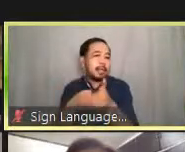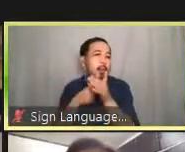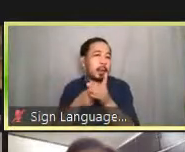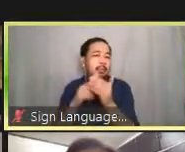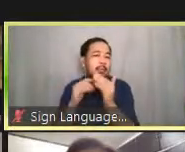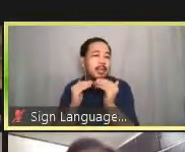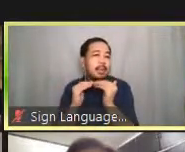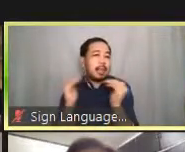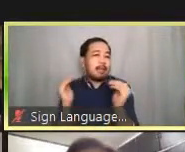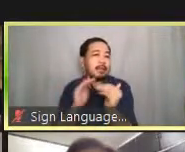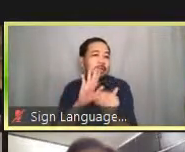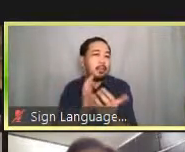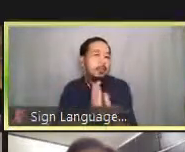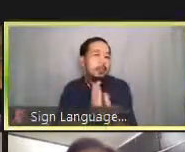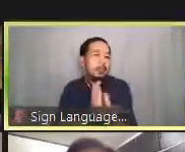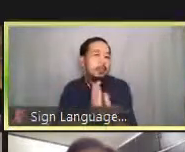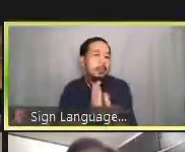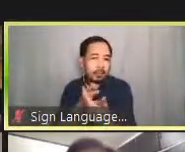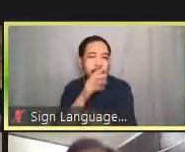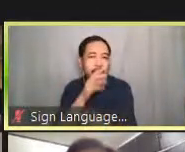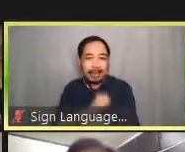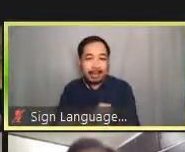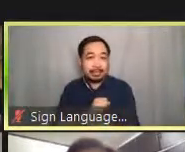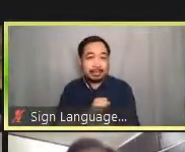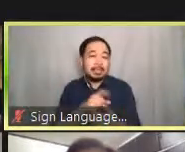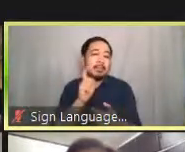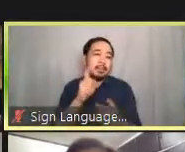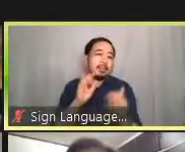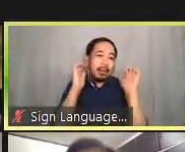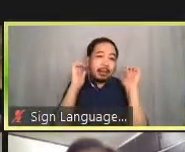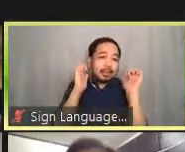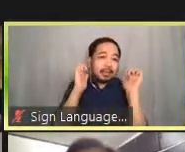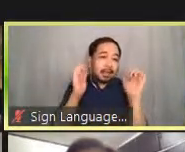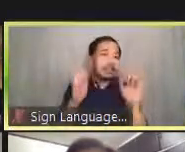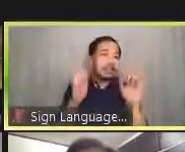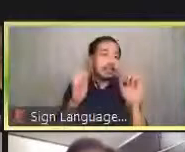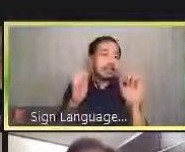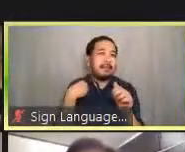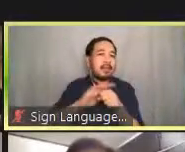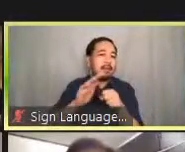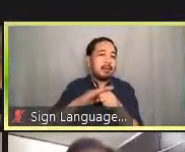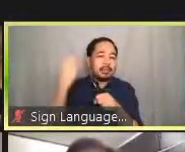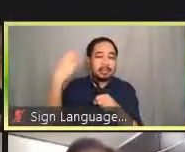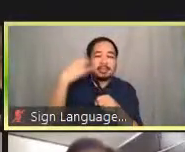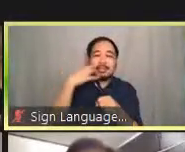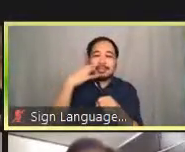Of course, you have to exercise also.